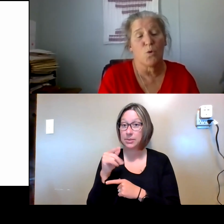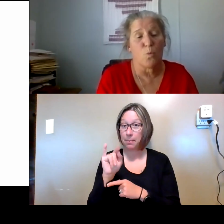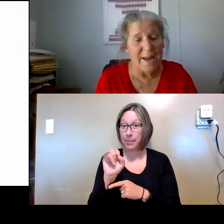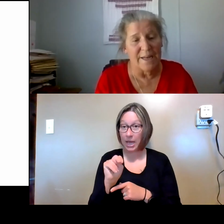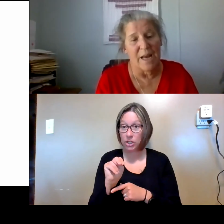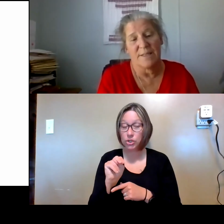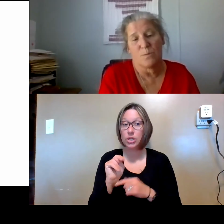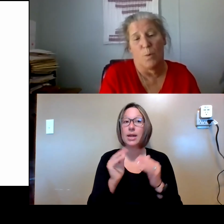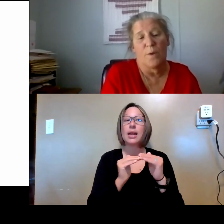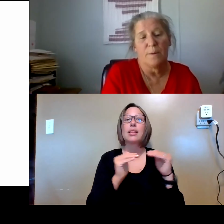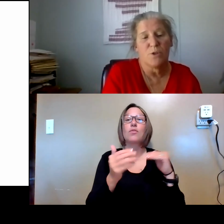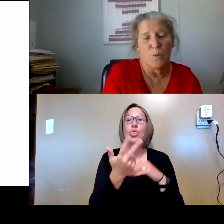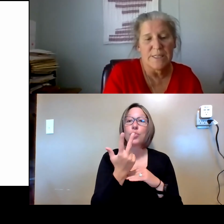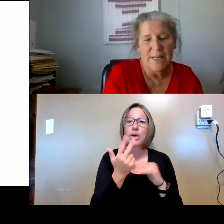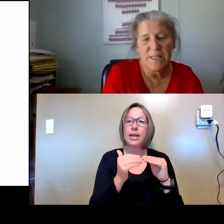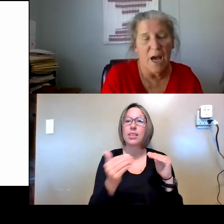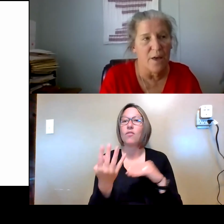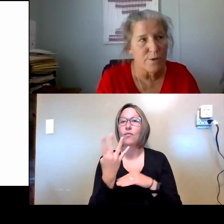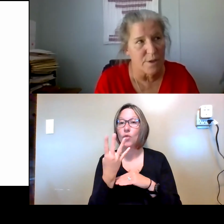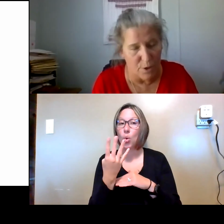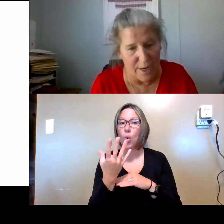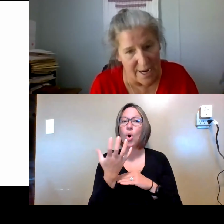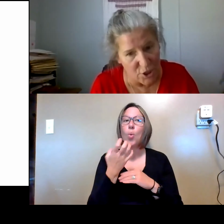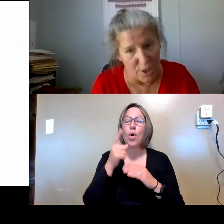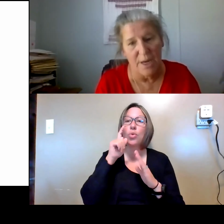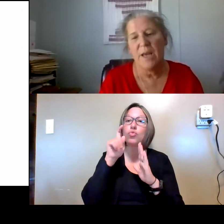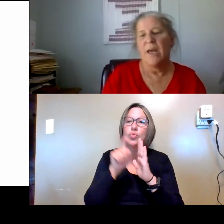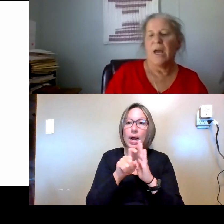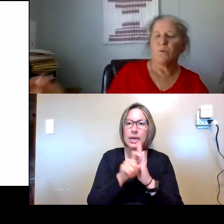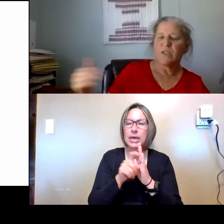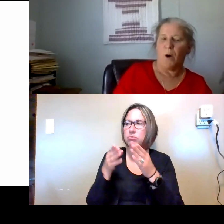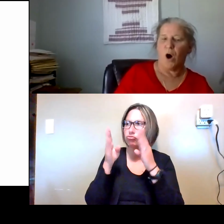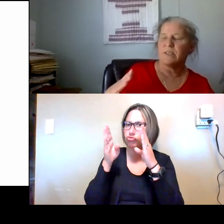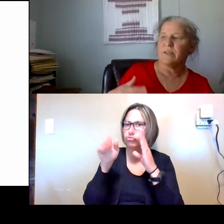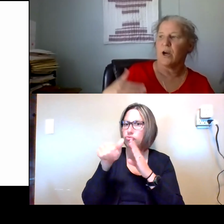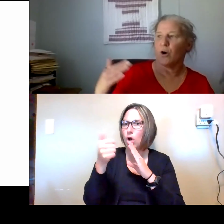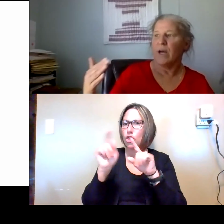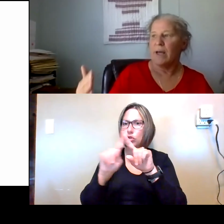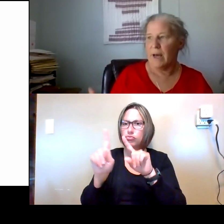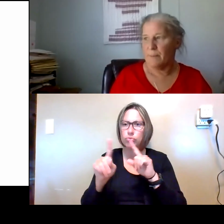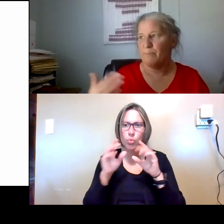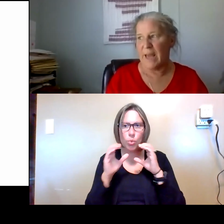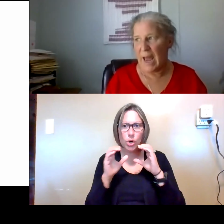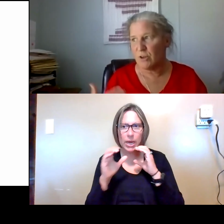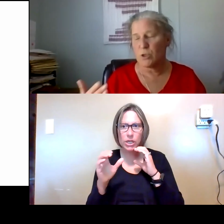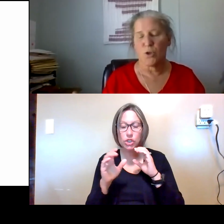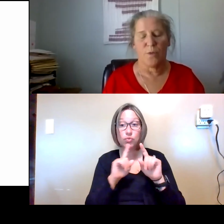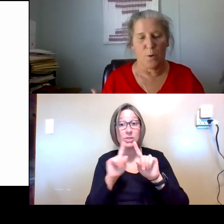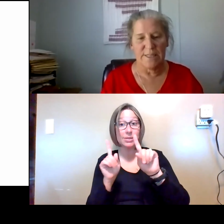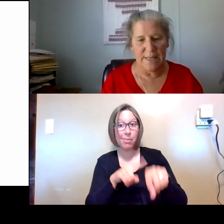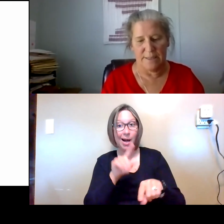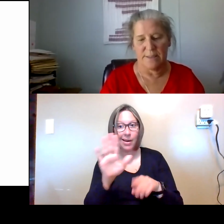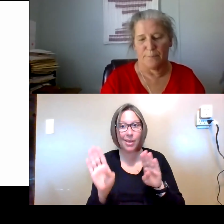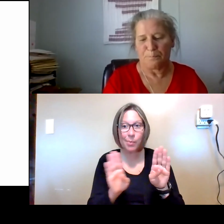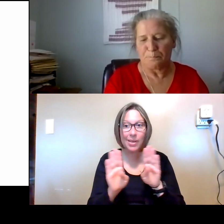get them to recognize. We want them to attend to others' communication and respond to their behaviors or